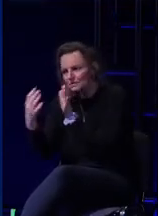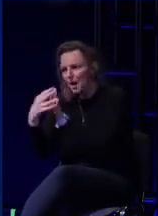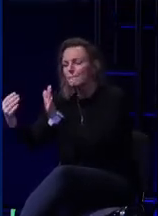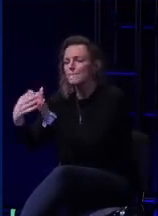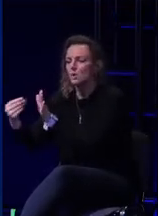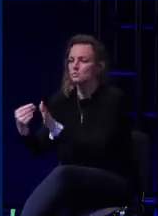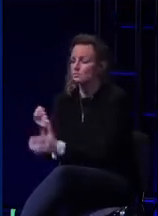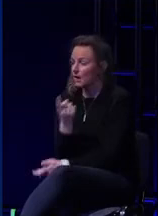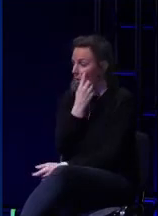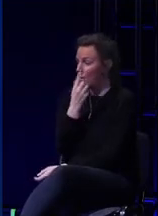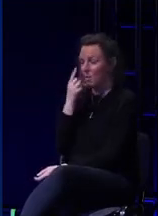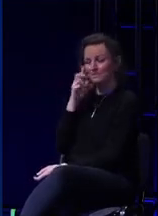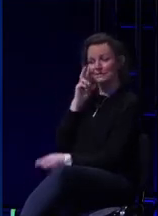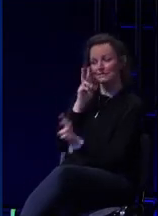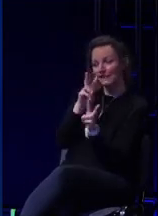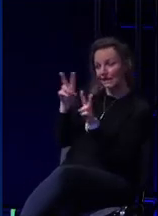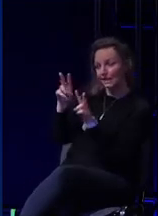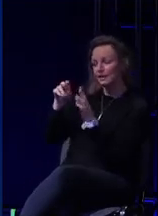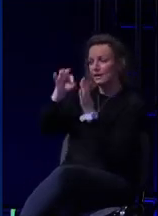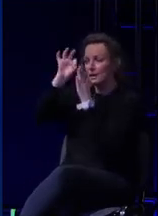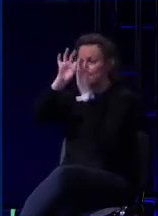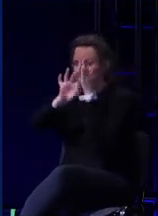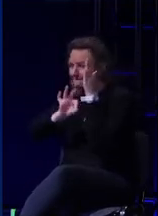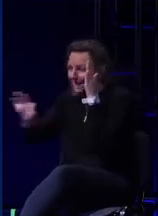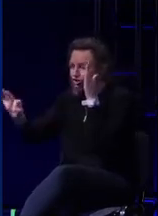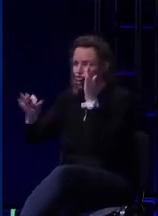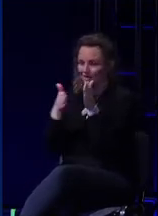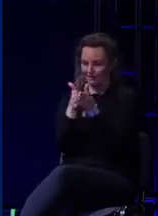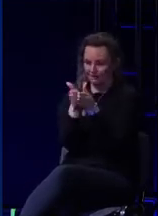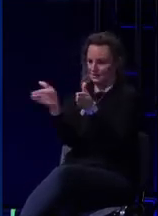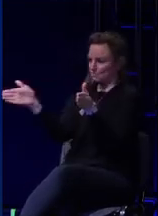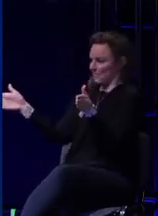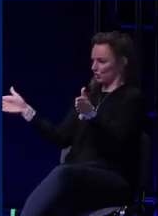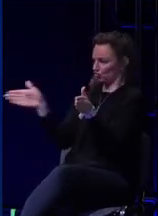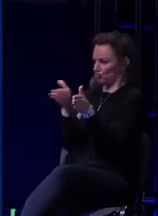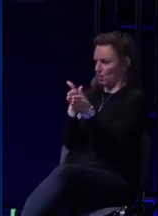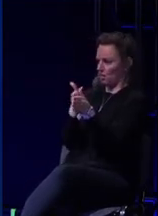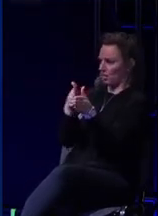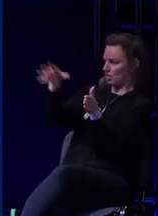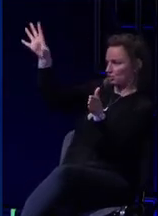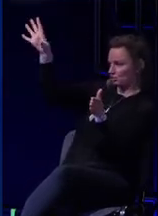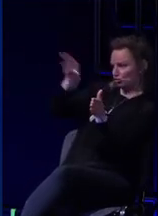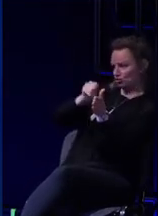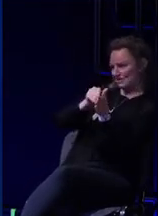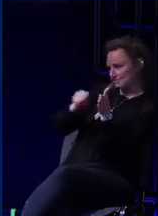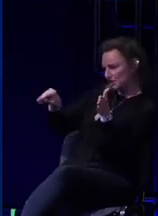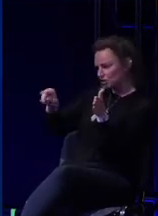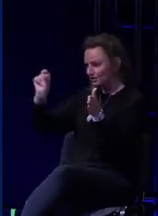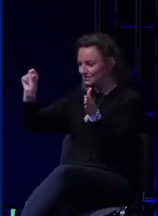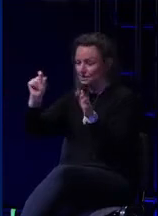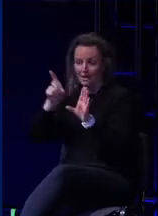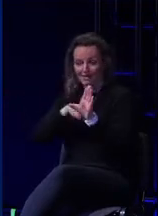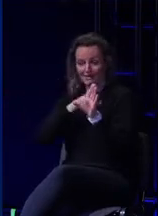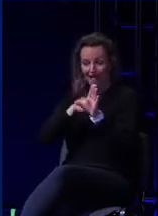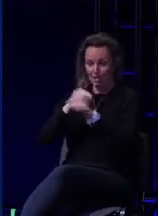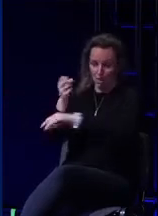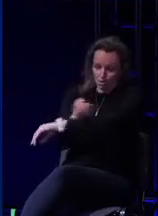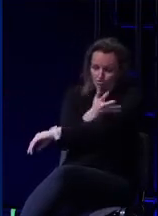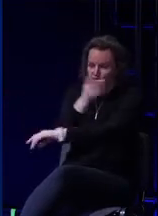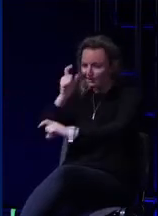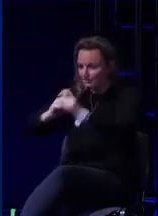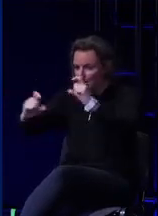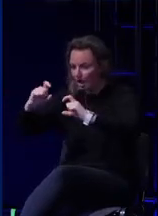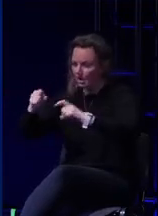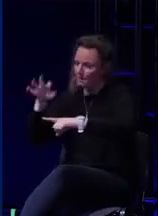optically, like measuring the spectral transmission through the lens, so that we know that it's a little bit yellow-green, but specifically why